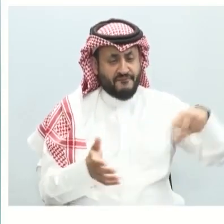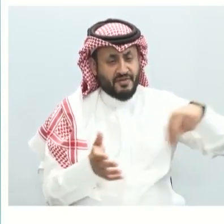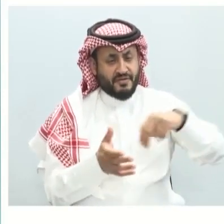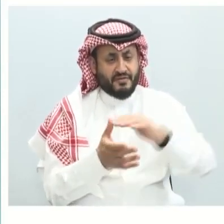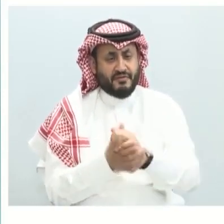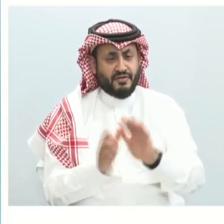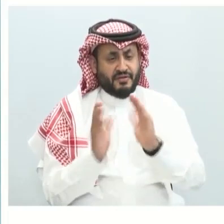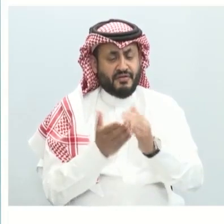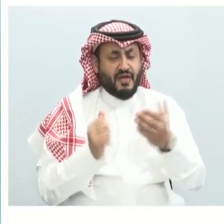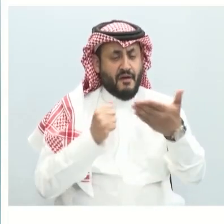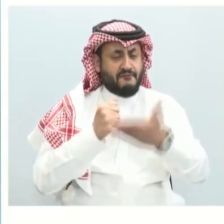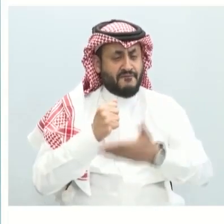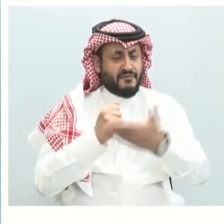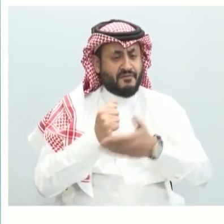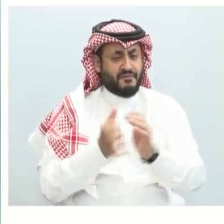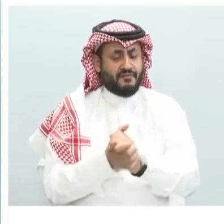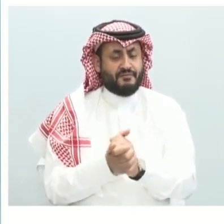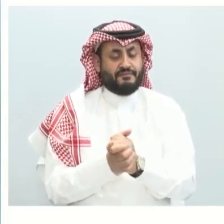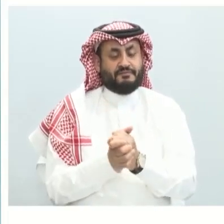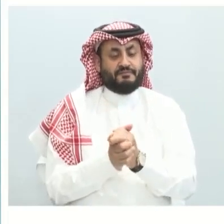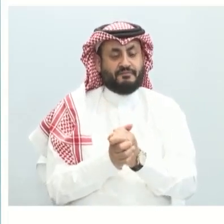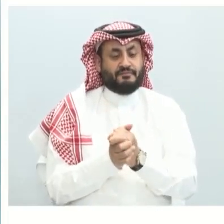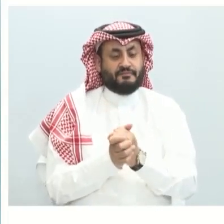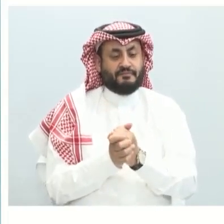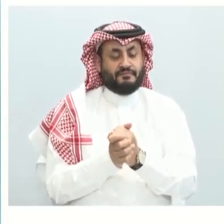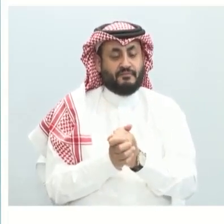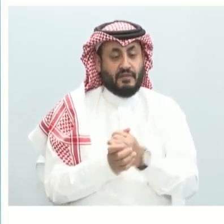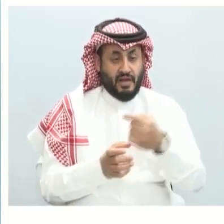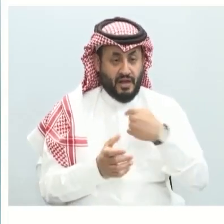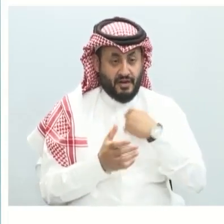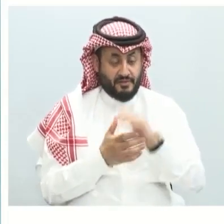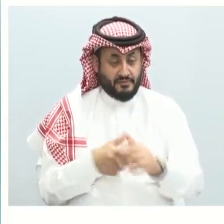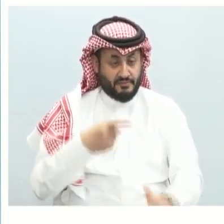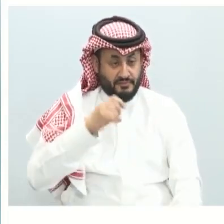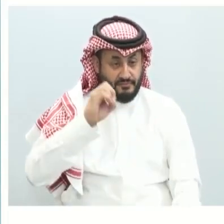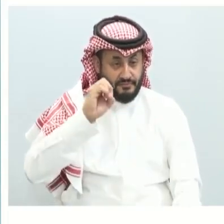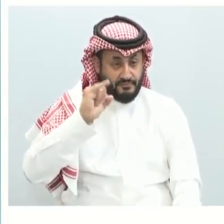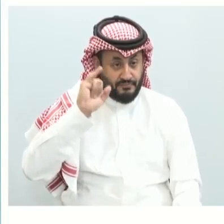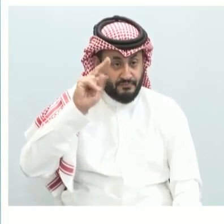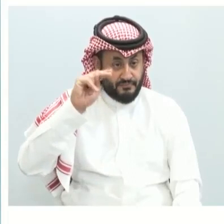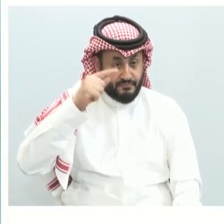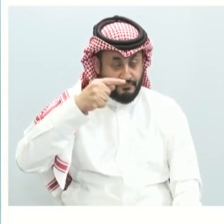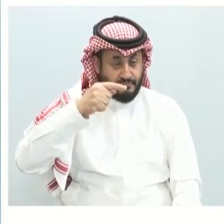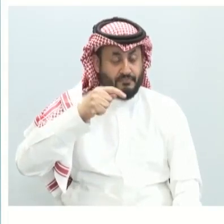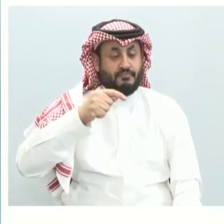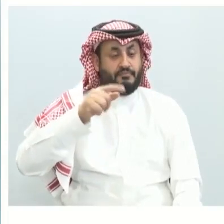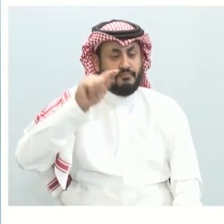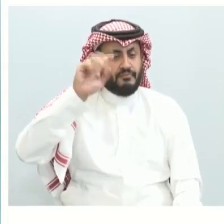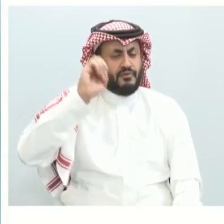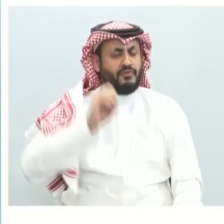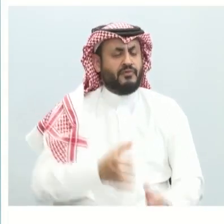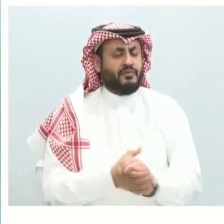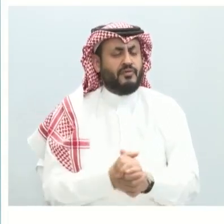city of Abha in Asir. I am going to visit the city of